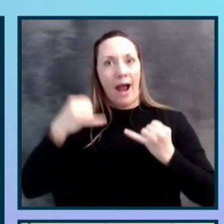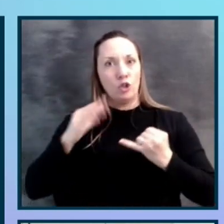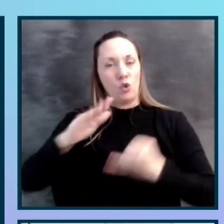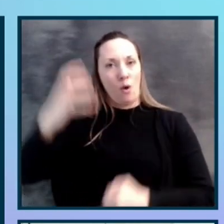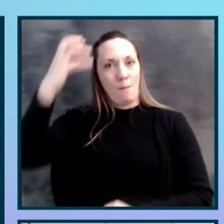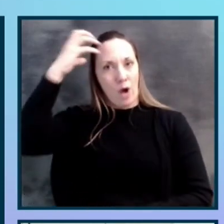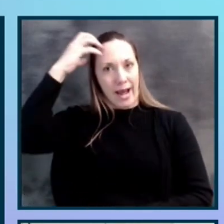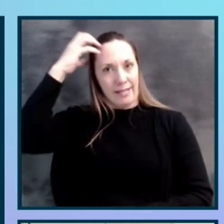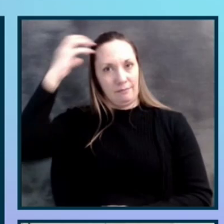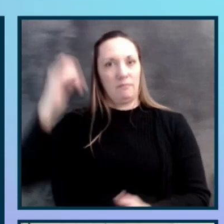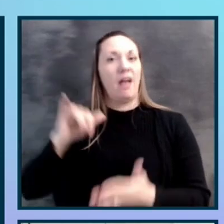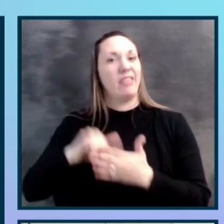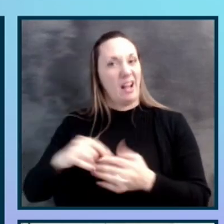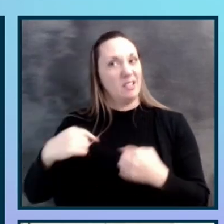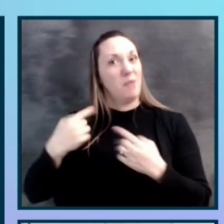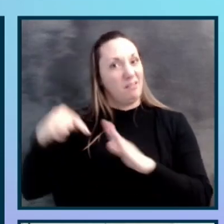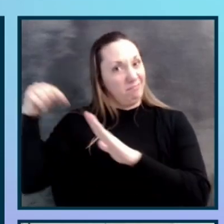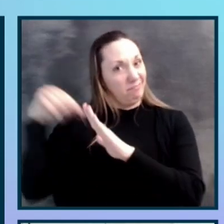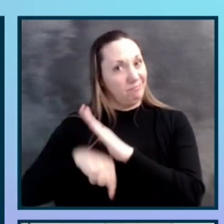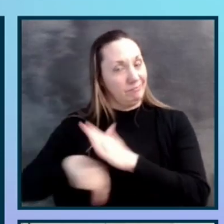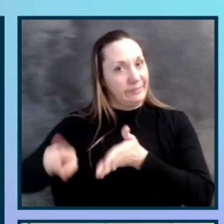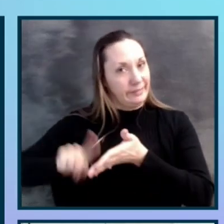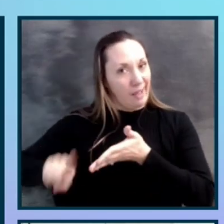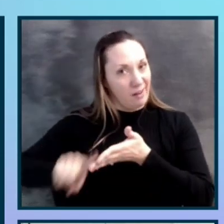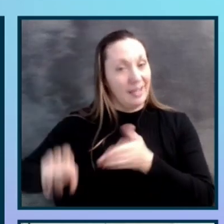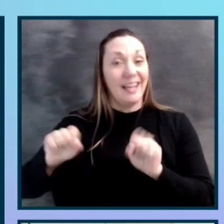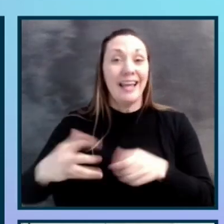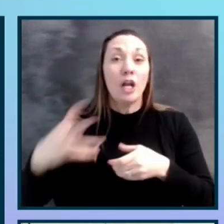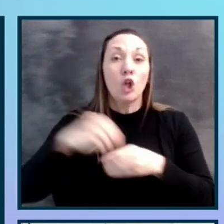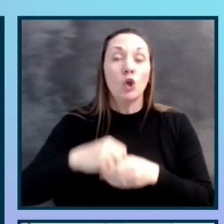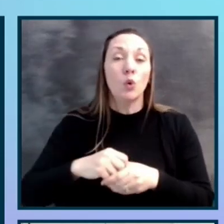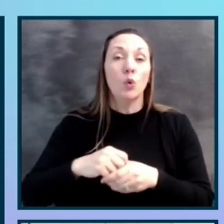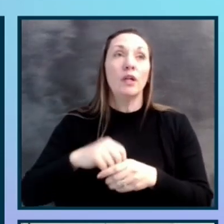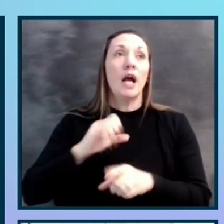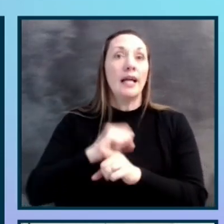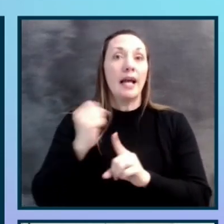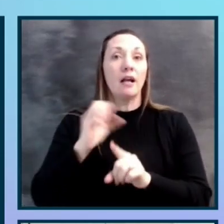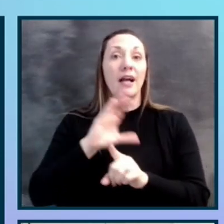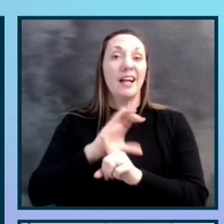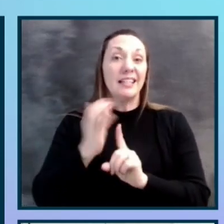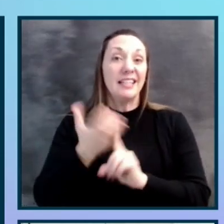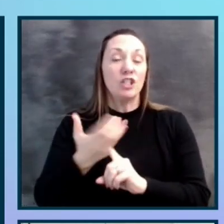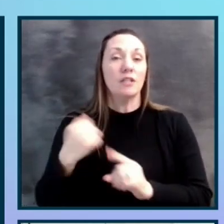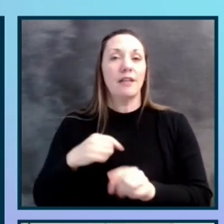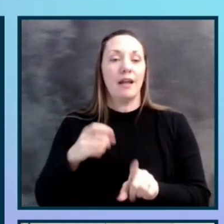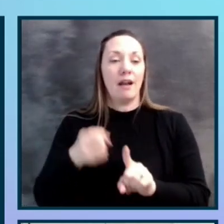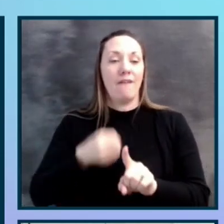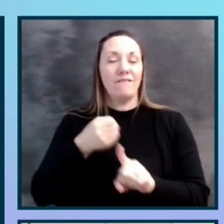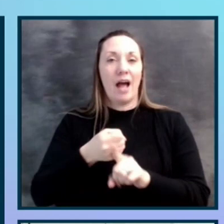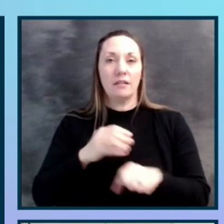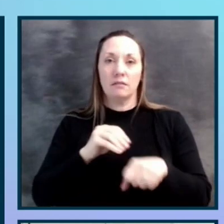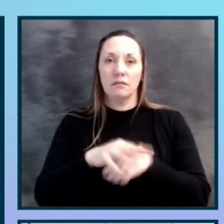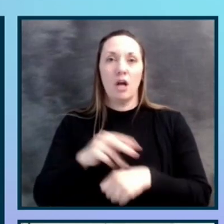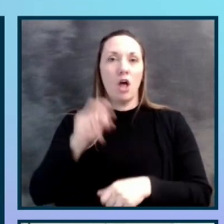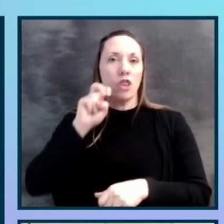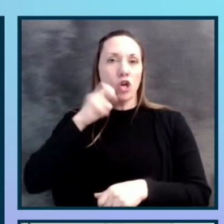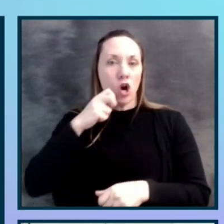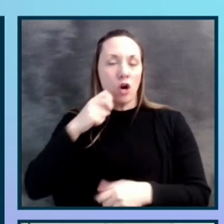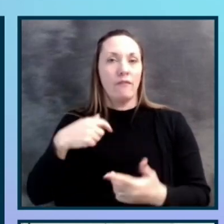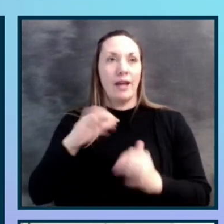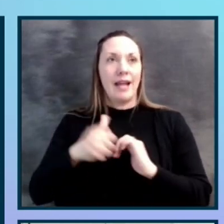extensively. It can even include conditions that affect the nerves and how the sensory inputs are processed,